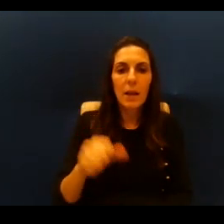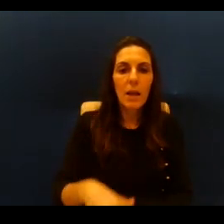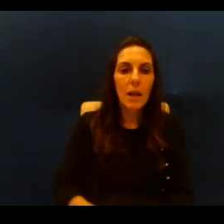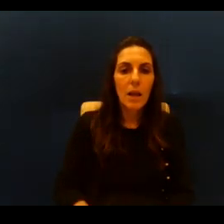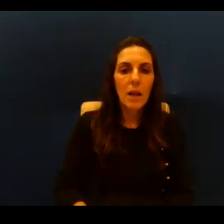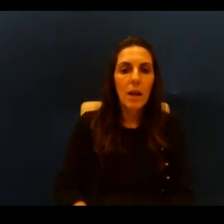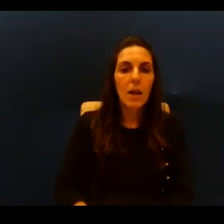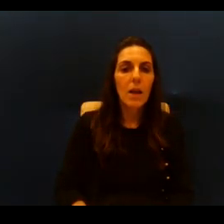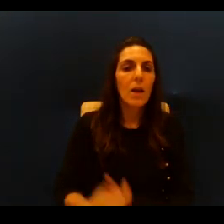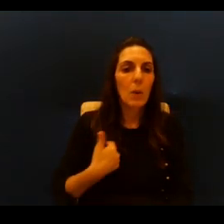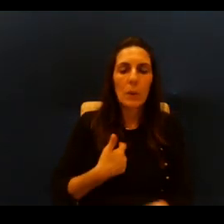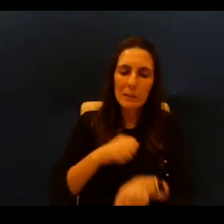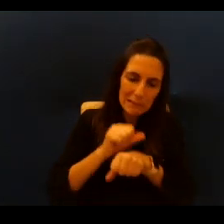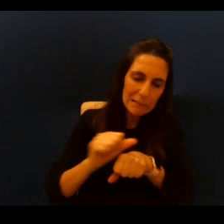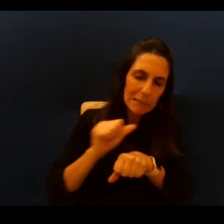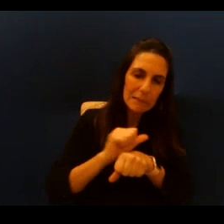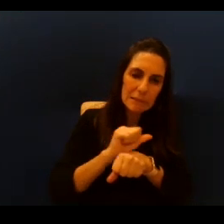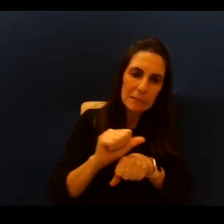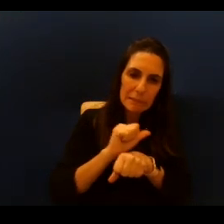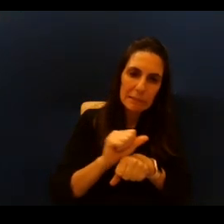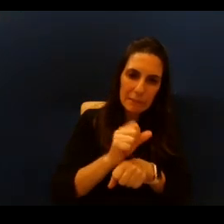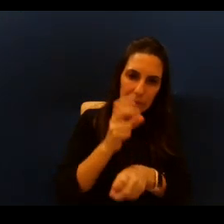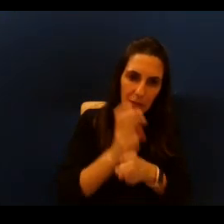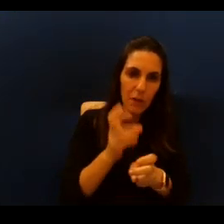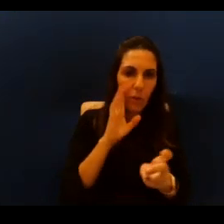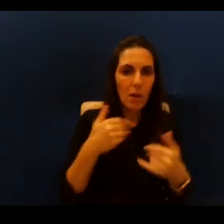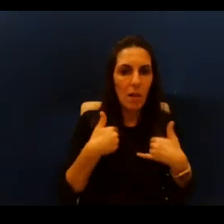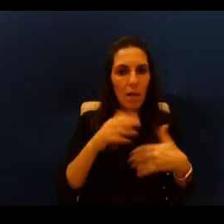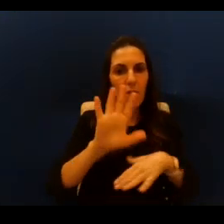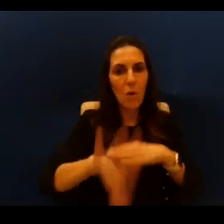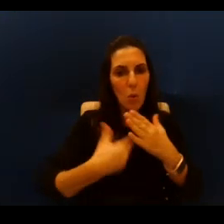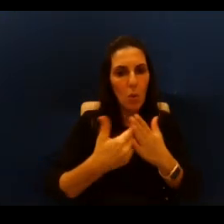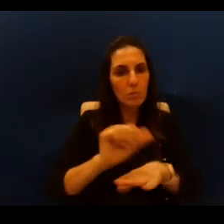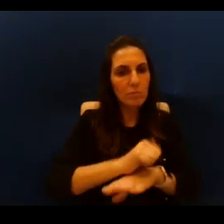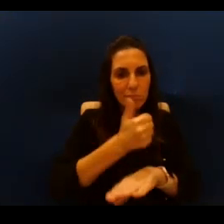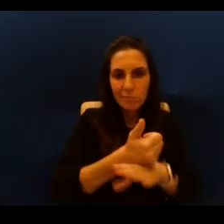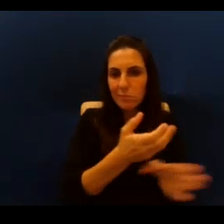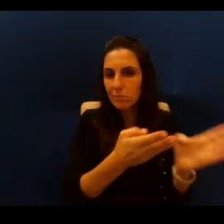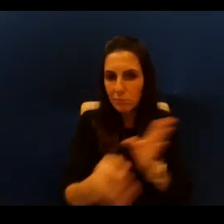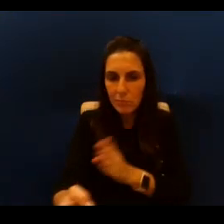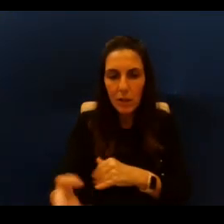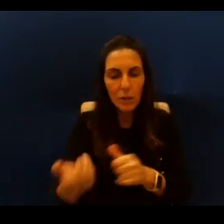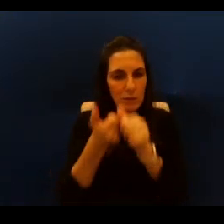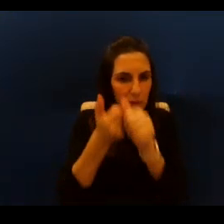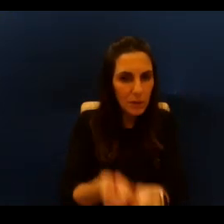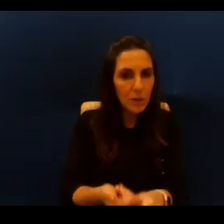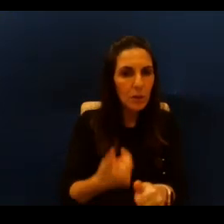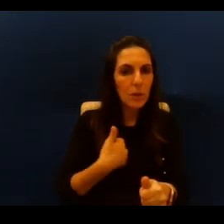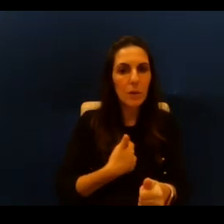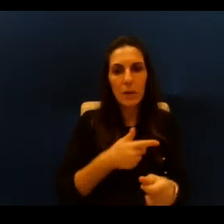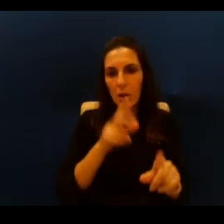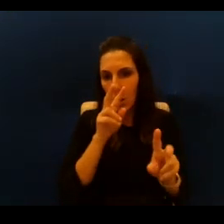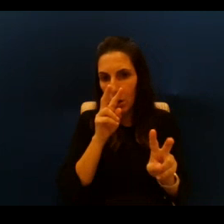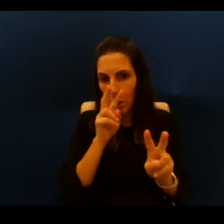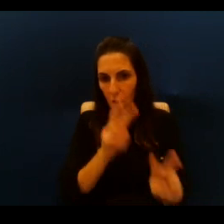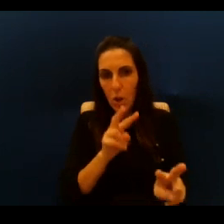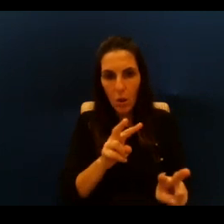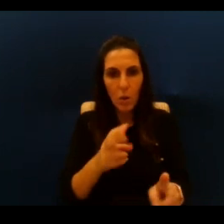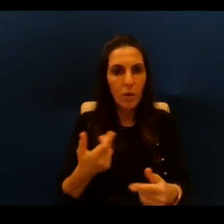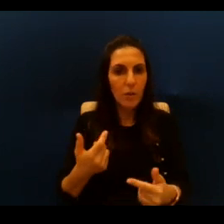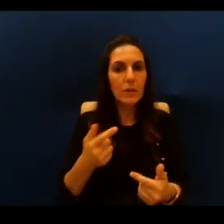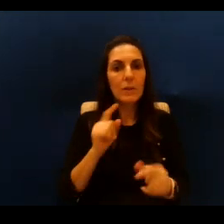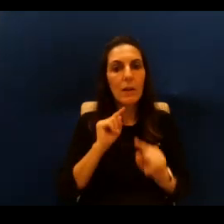We've been working very hard to get all our site plan in, and we look forward to coming before you here and at the